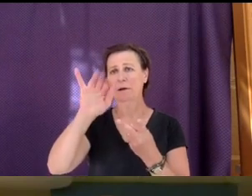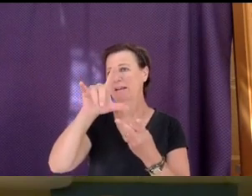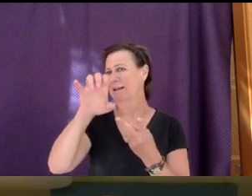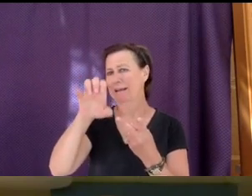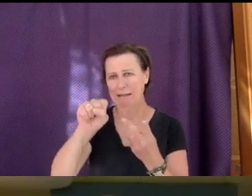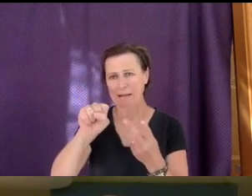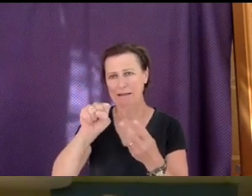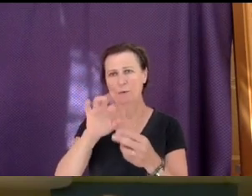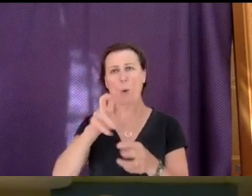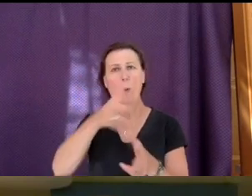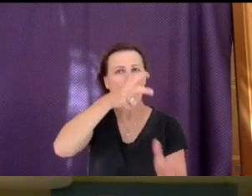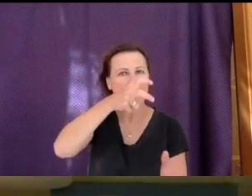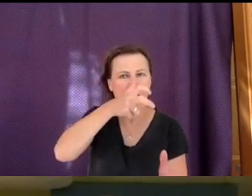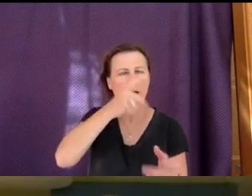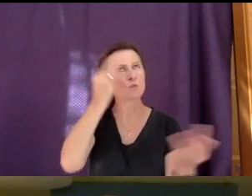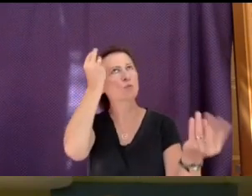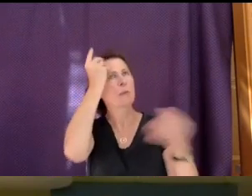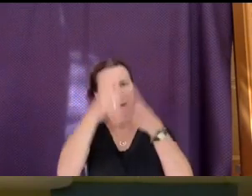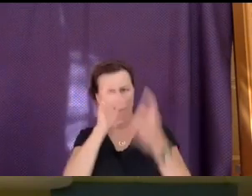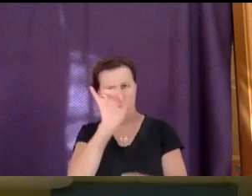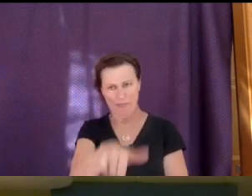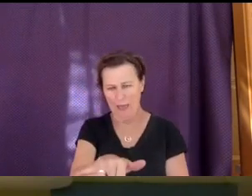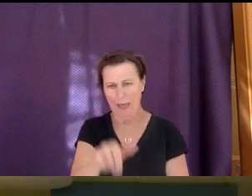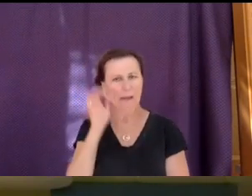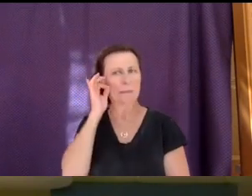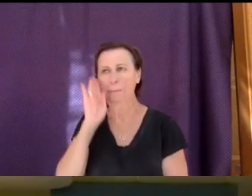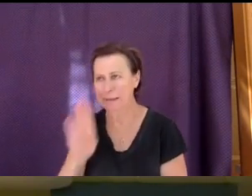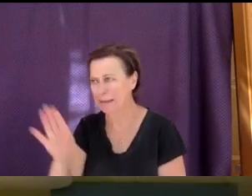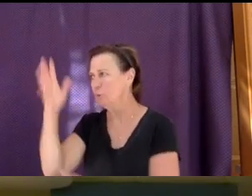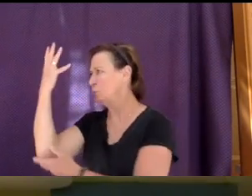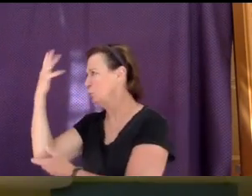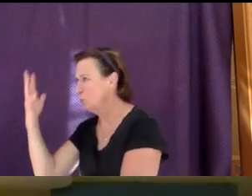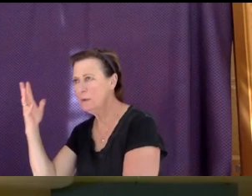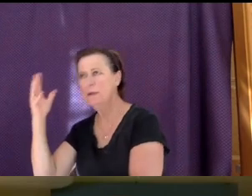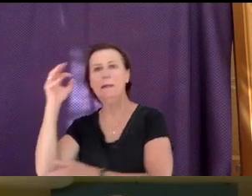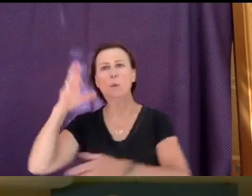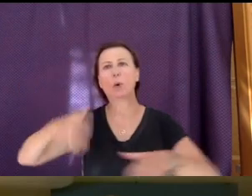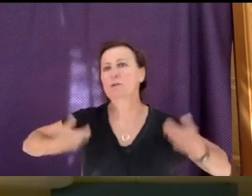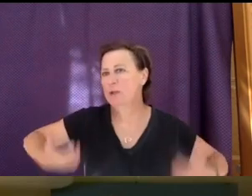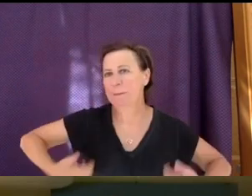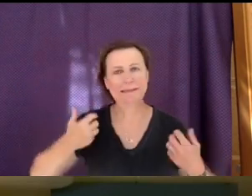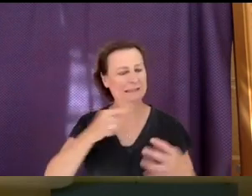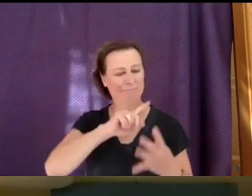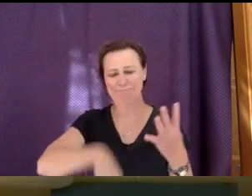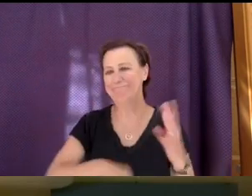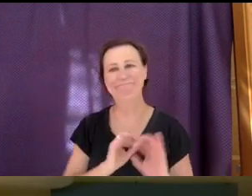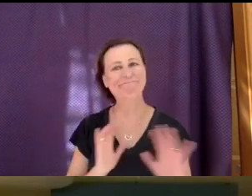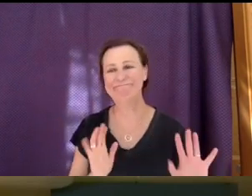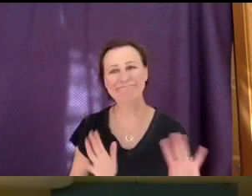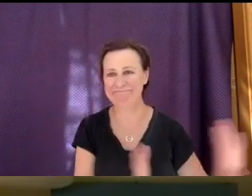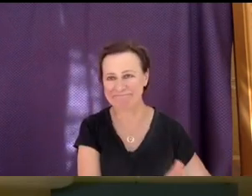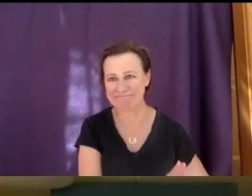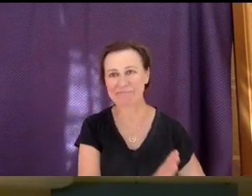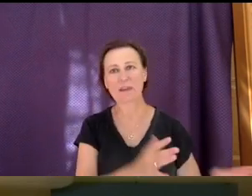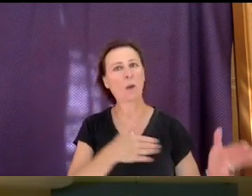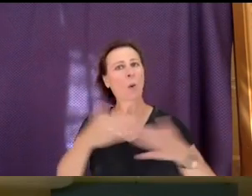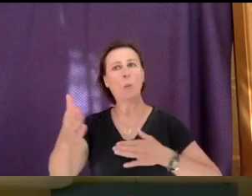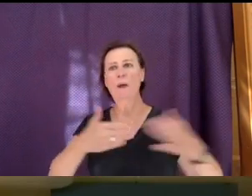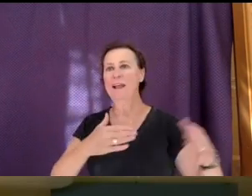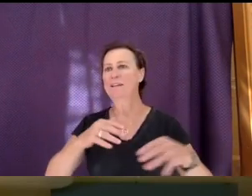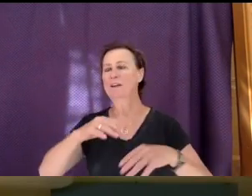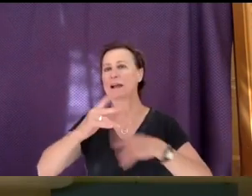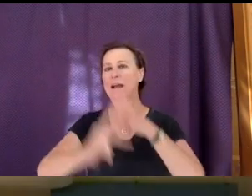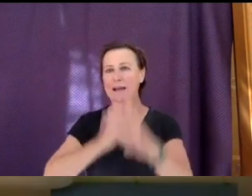things, nor bees, trees, or even chimpanzees. Whatever degree and type